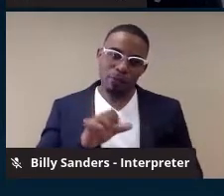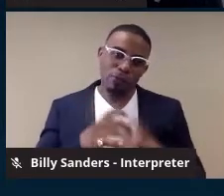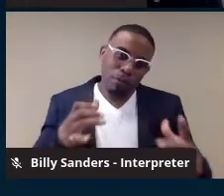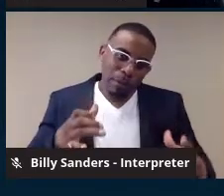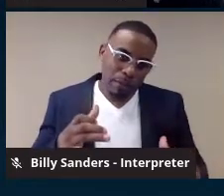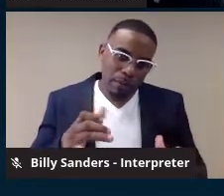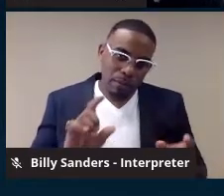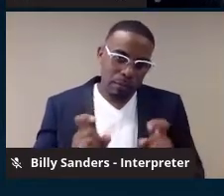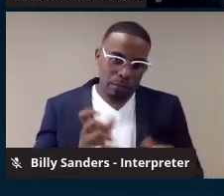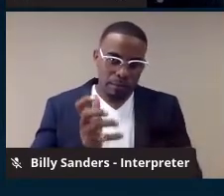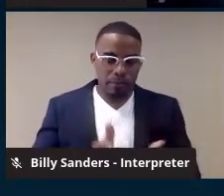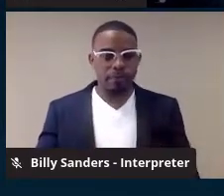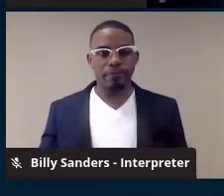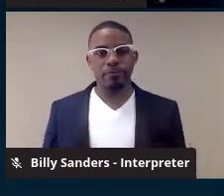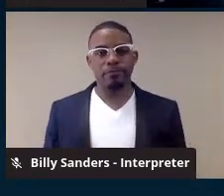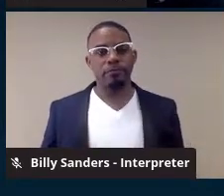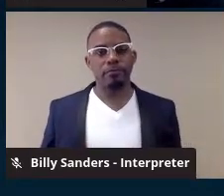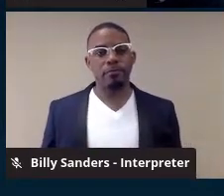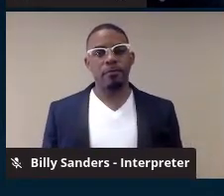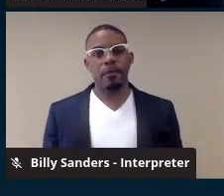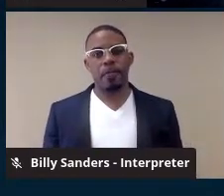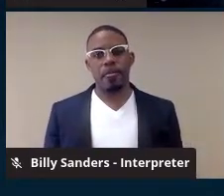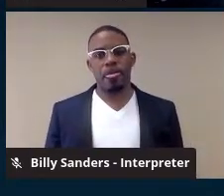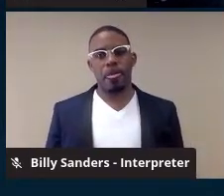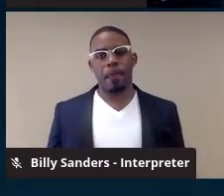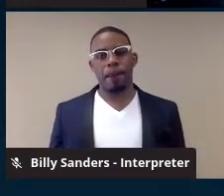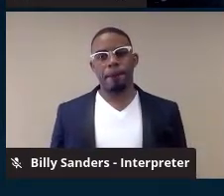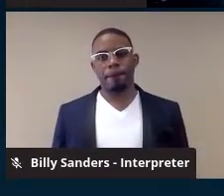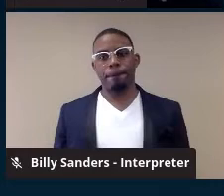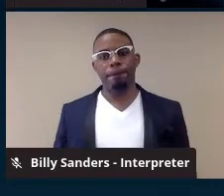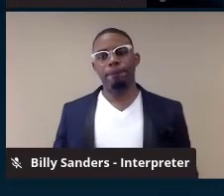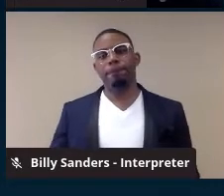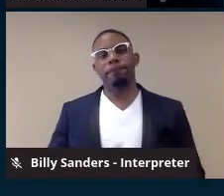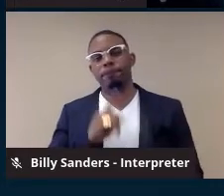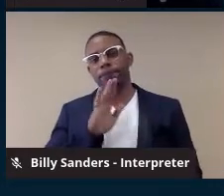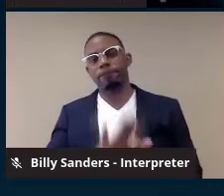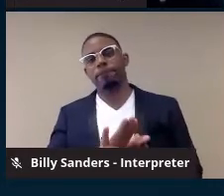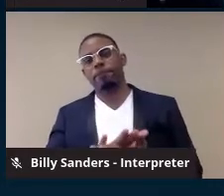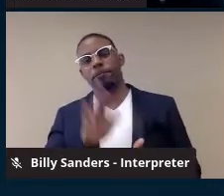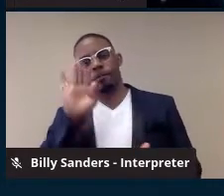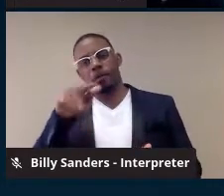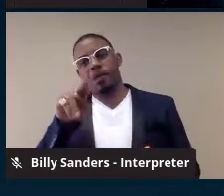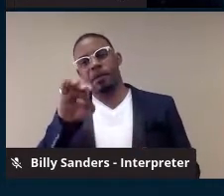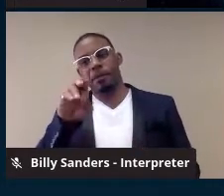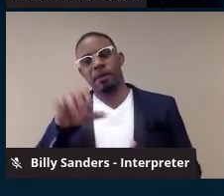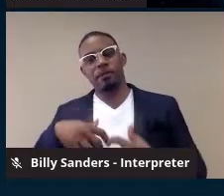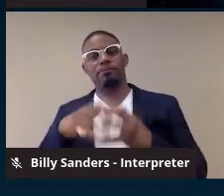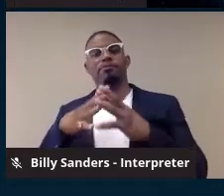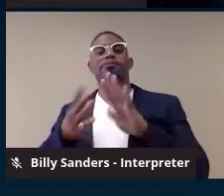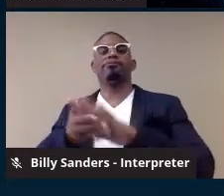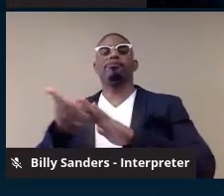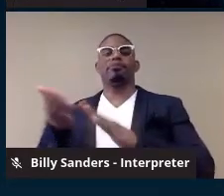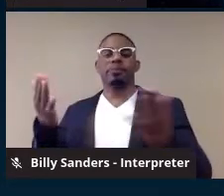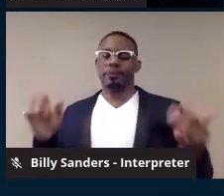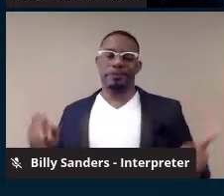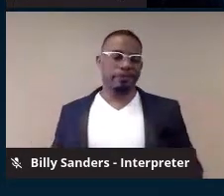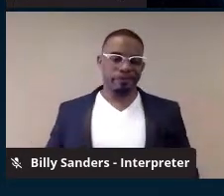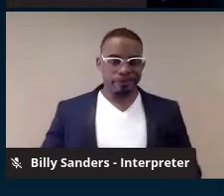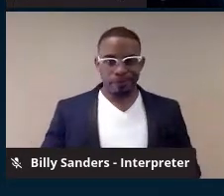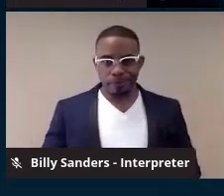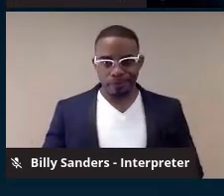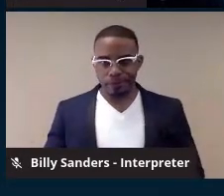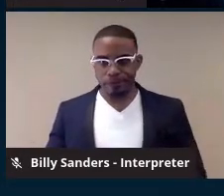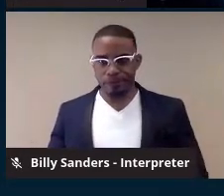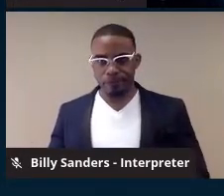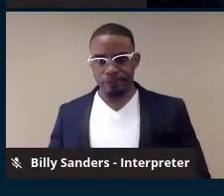forms. And I mostly came in as MVC was already up and running. So I found that most